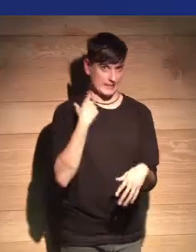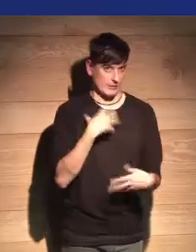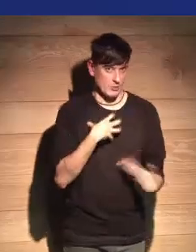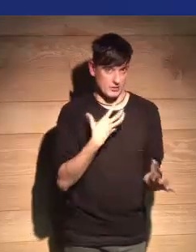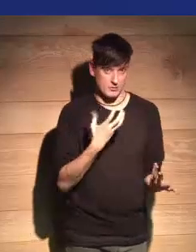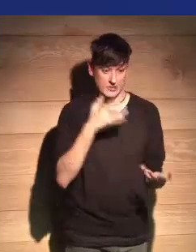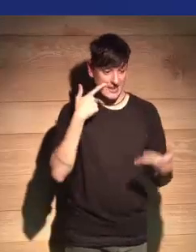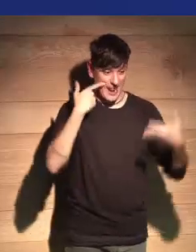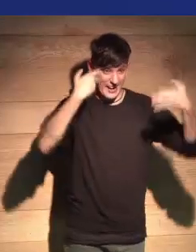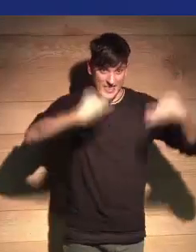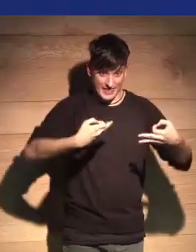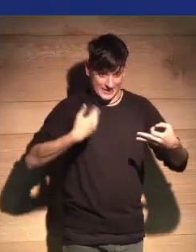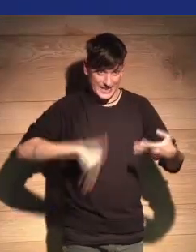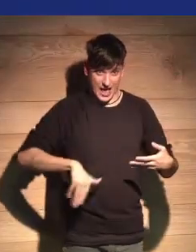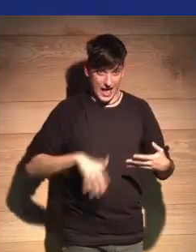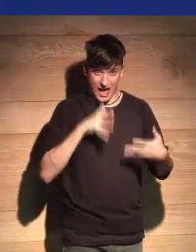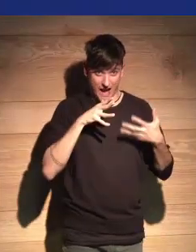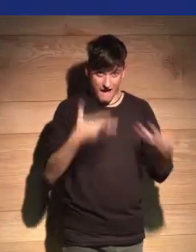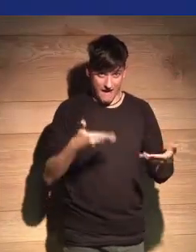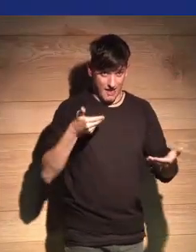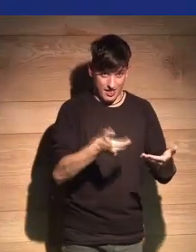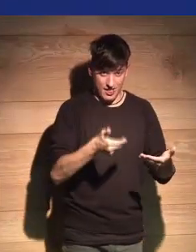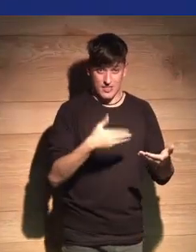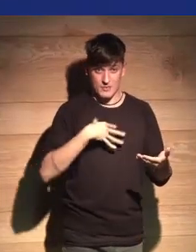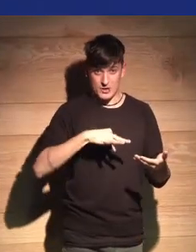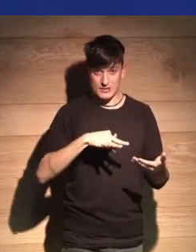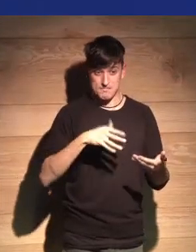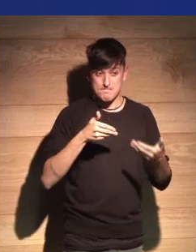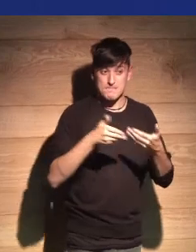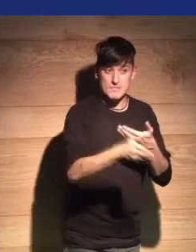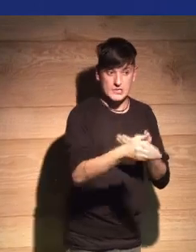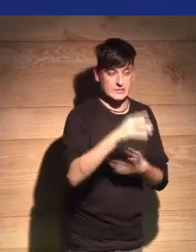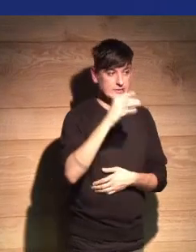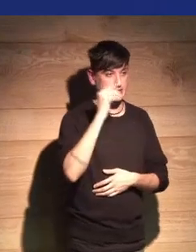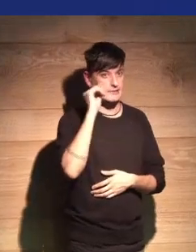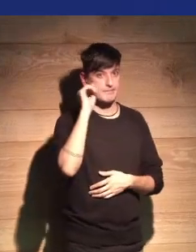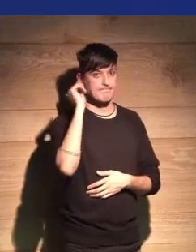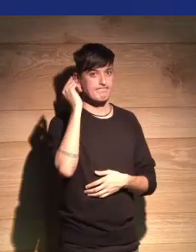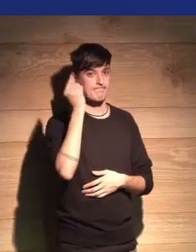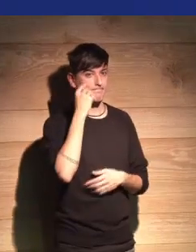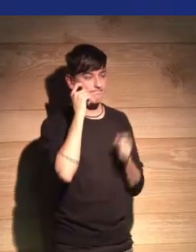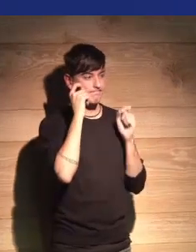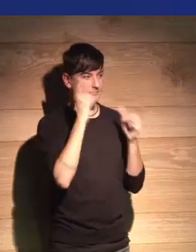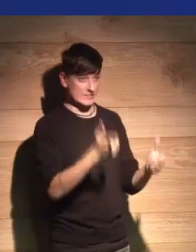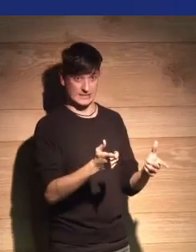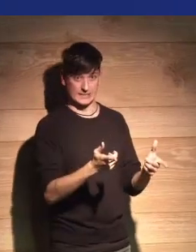single minute because reality is not going to wait, and we may miss the